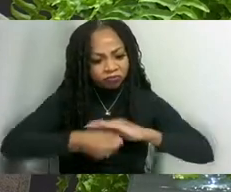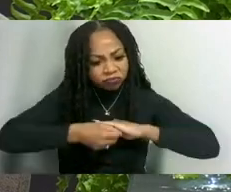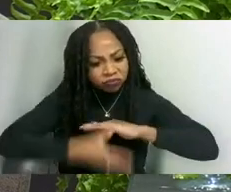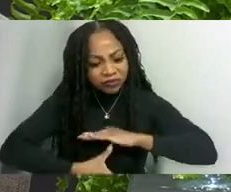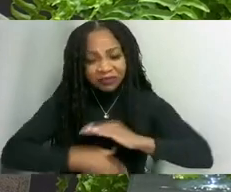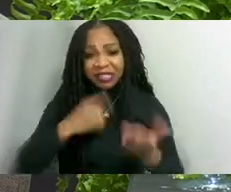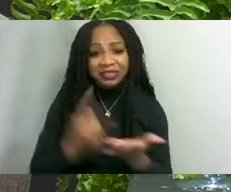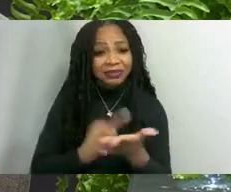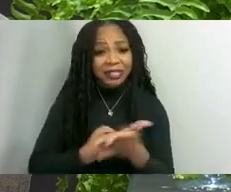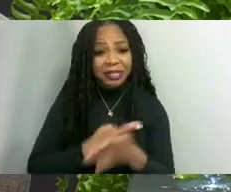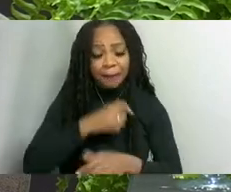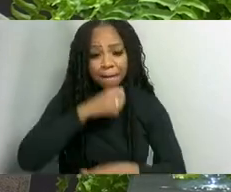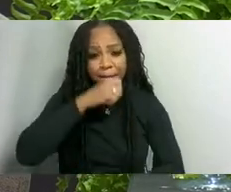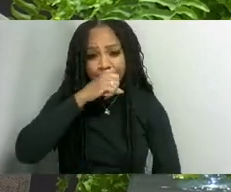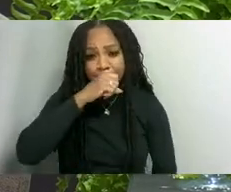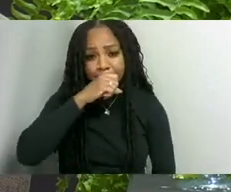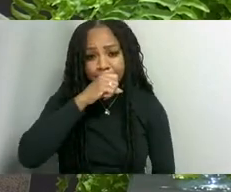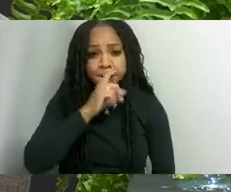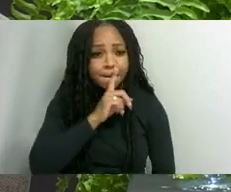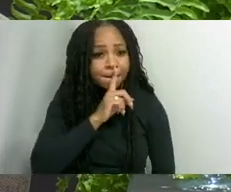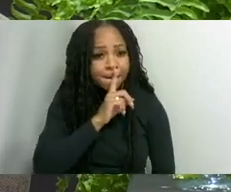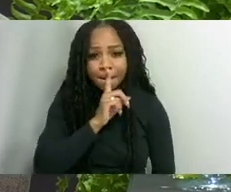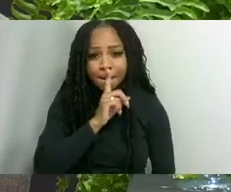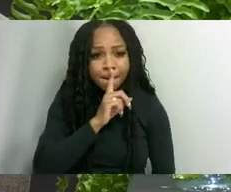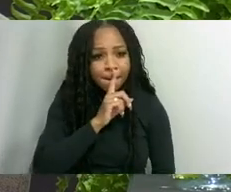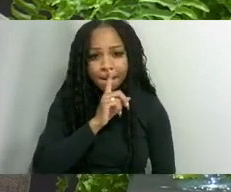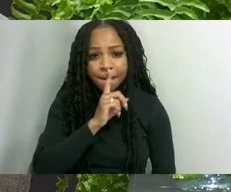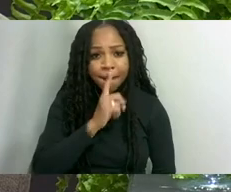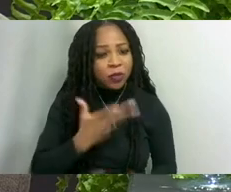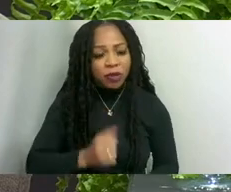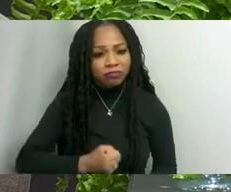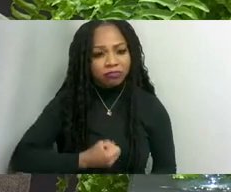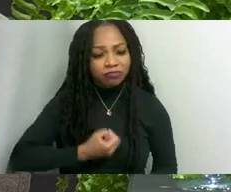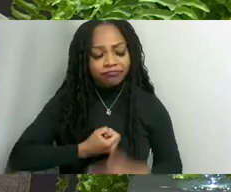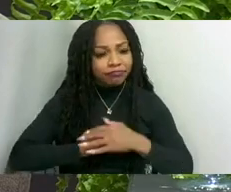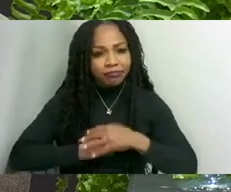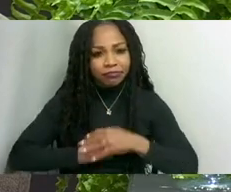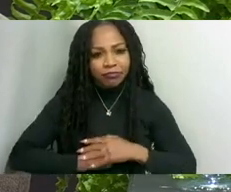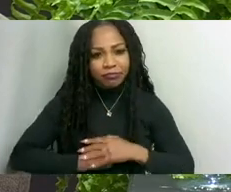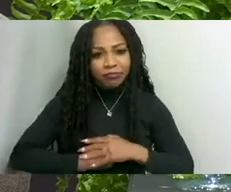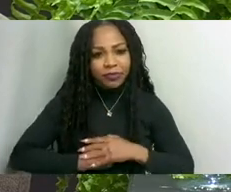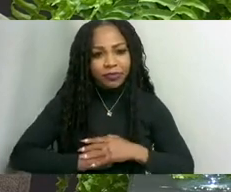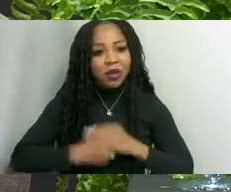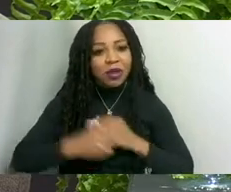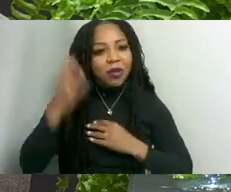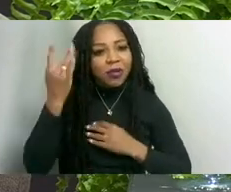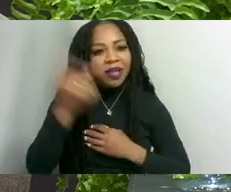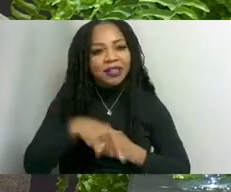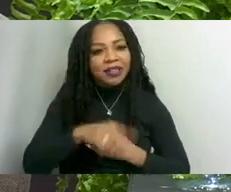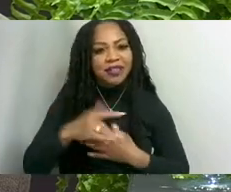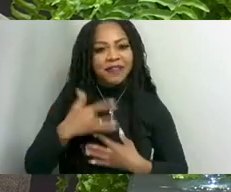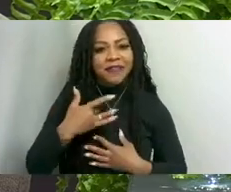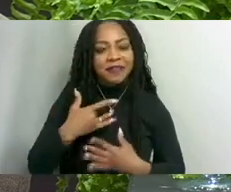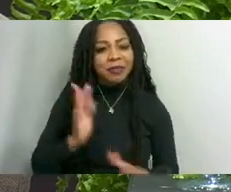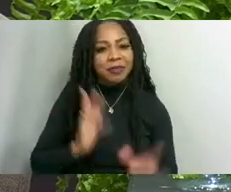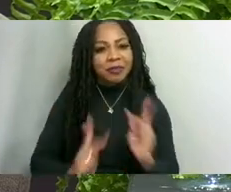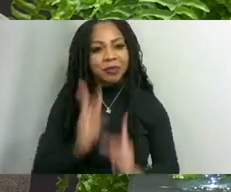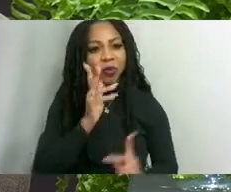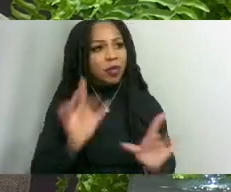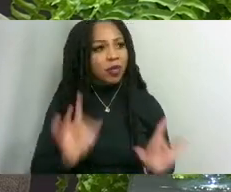tell what happened to themselves. They didn't want to tell their story because they felt they would be receiving hate from